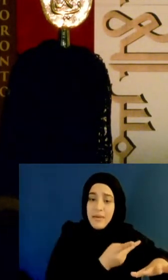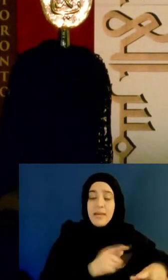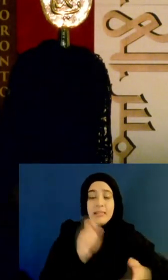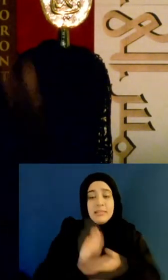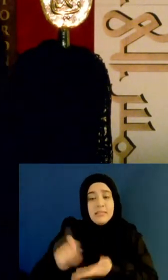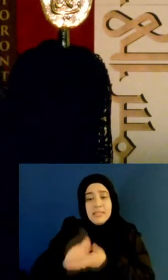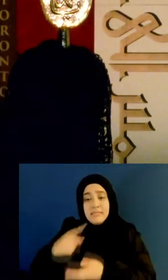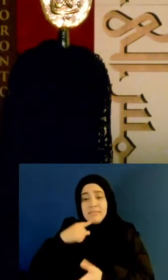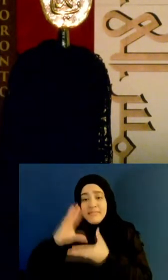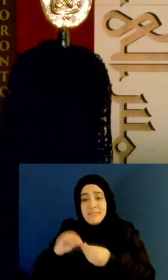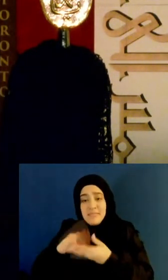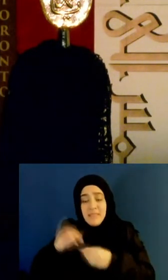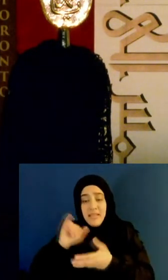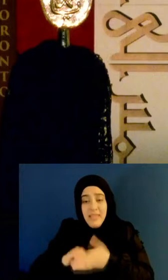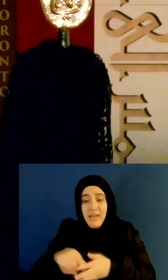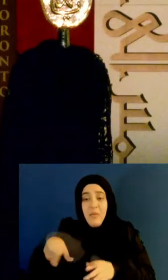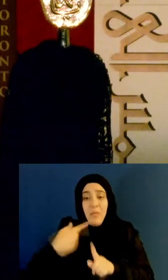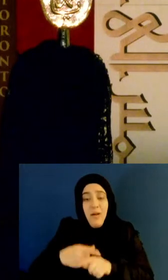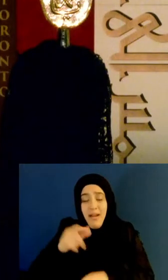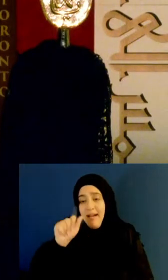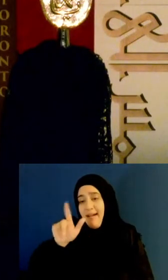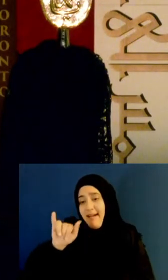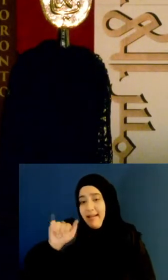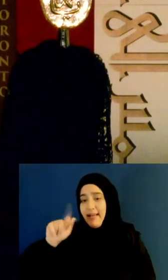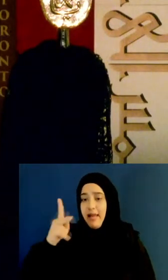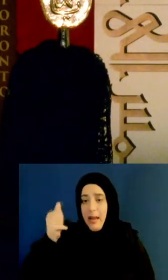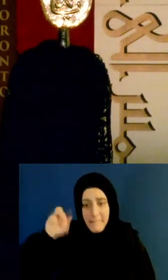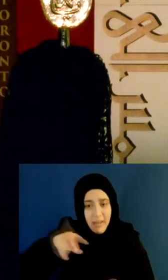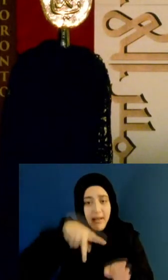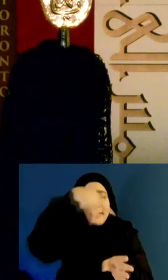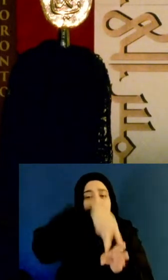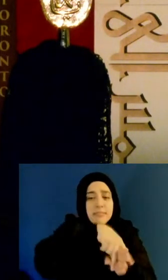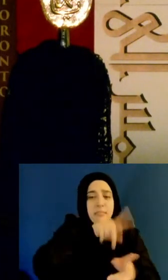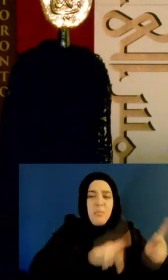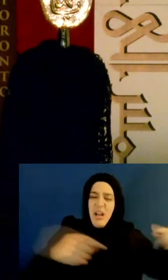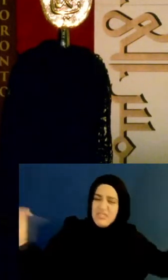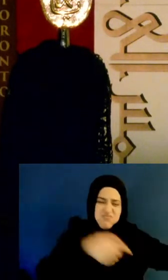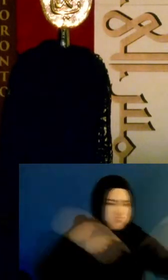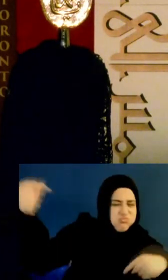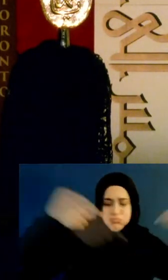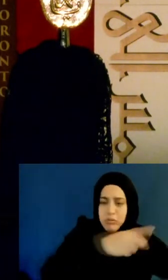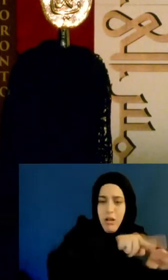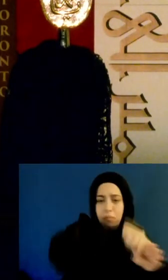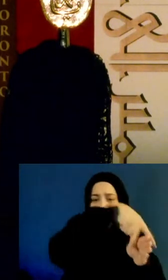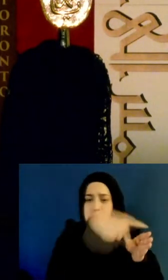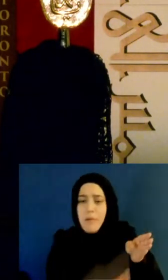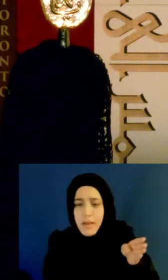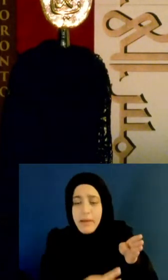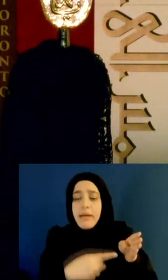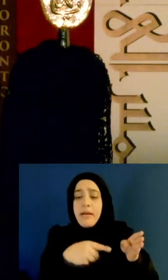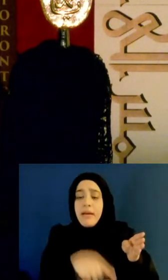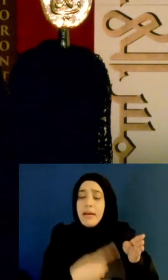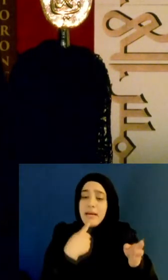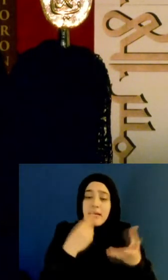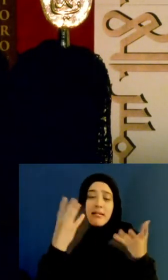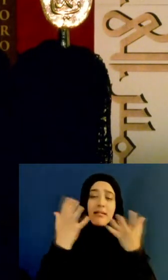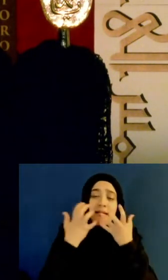his horse, he cried out from the other end of the Maidan, Alayka minni salam ya